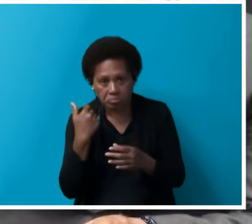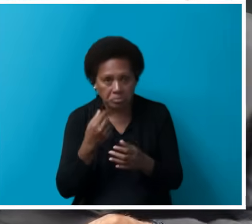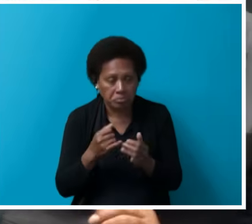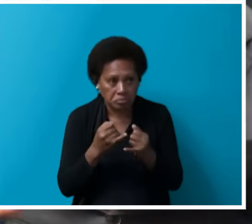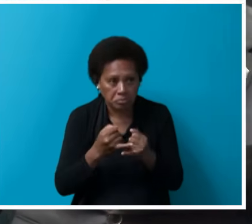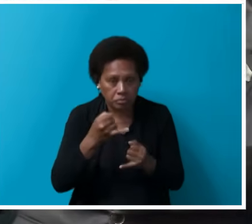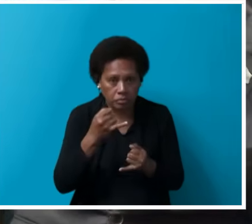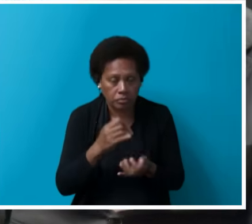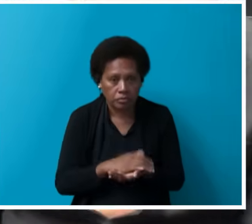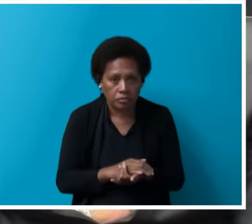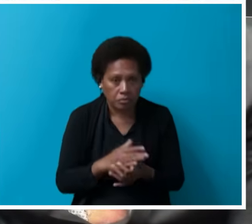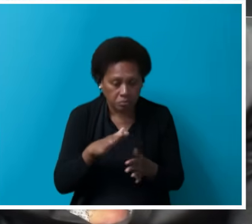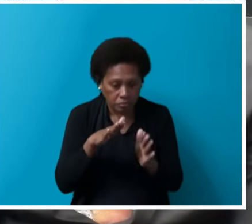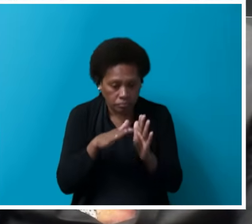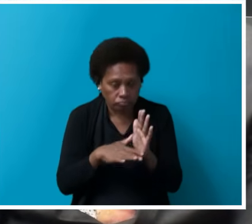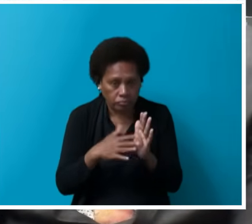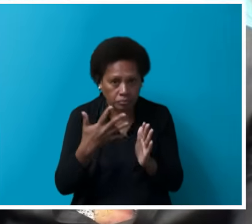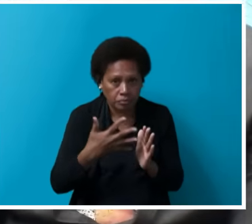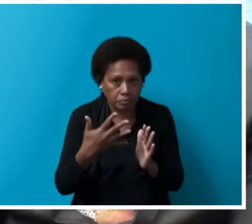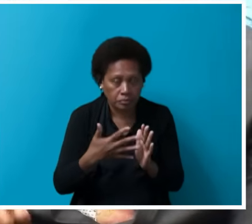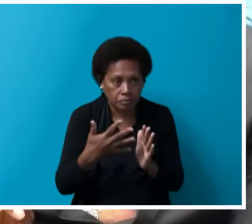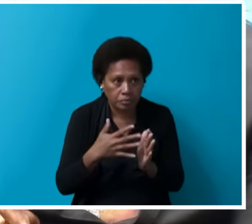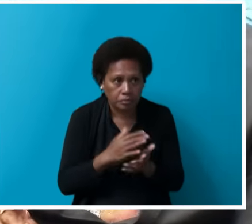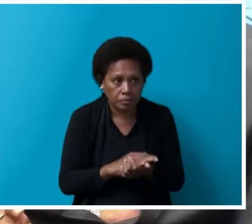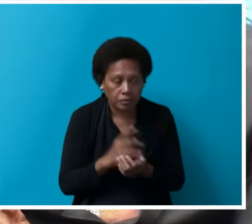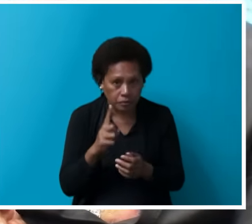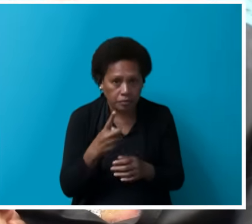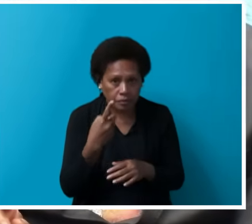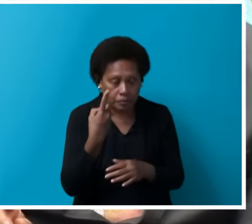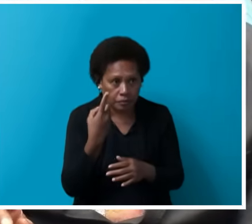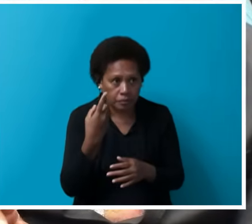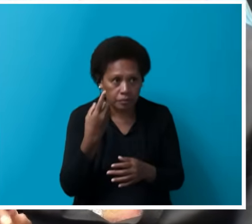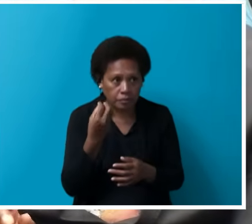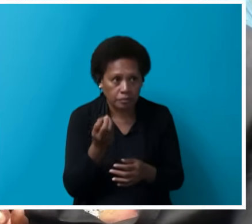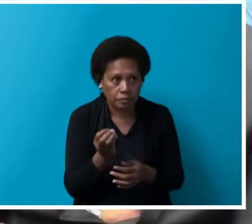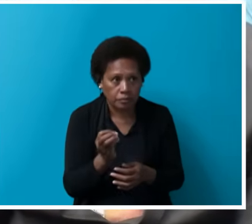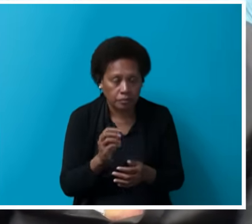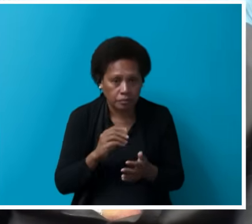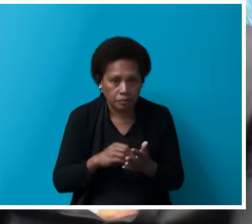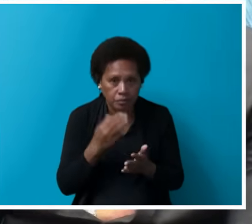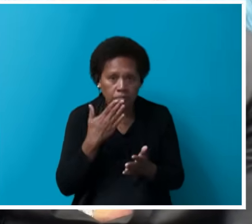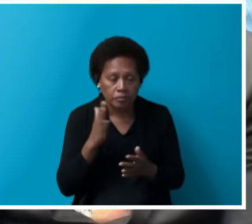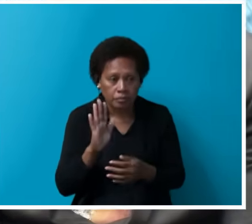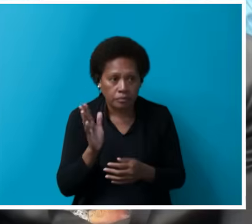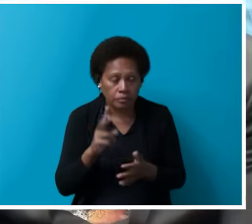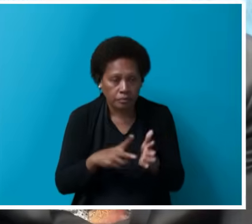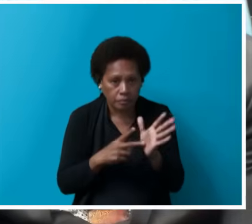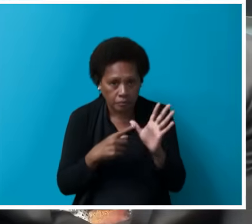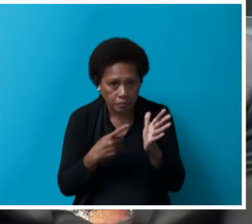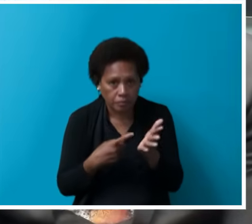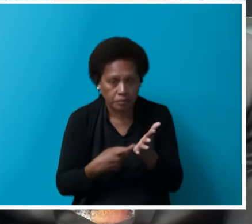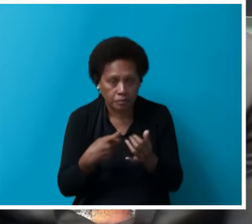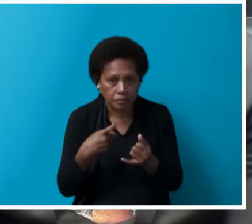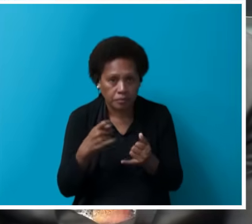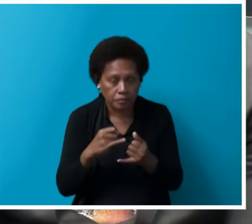to $15.58 on the 1st of August because the bet rate is going down. So, Honorable